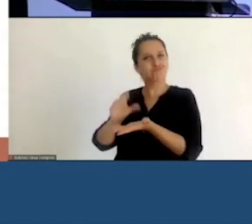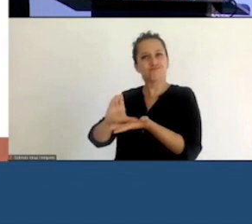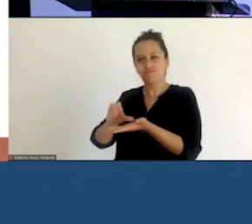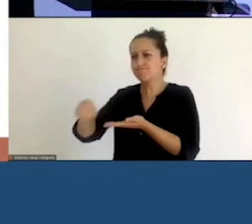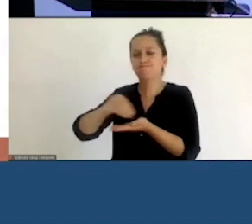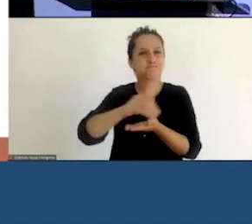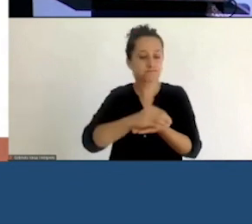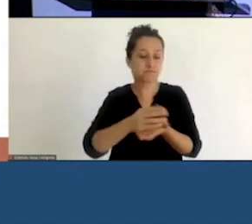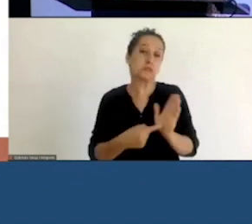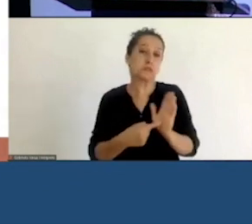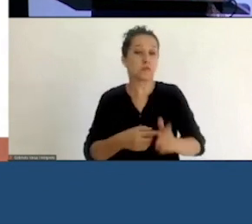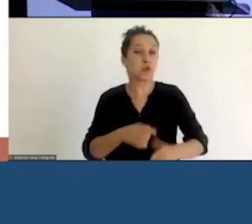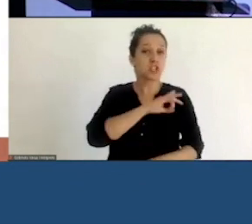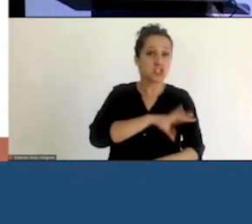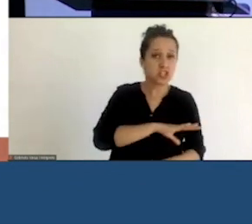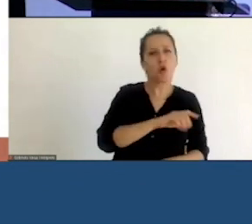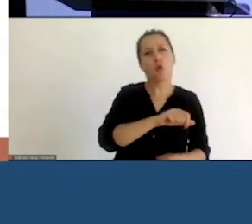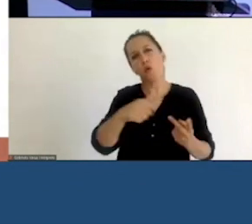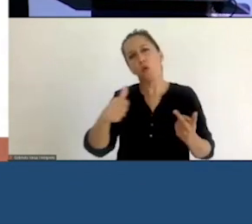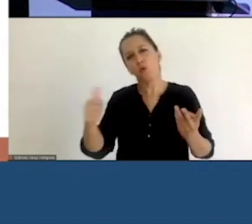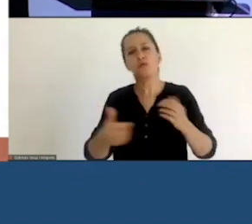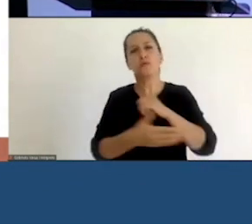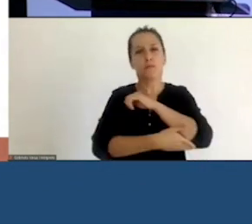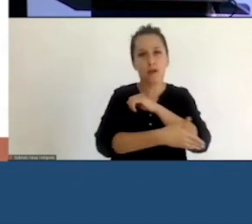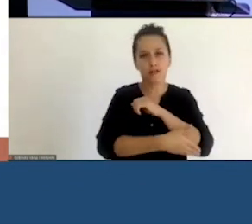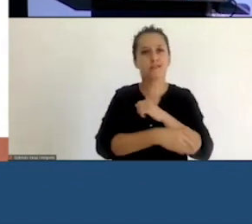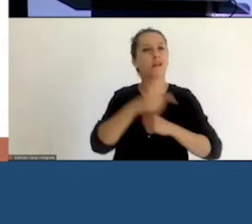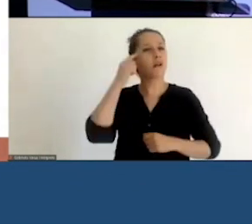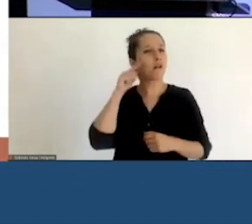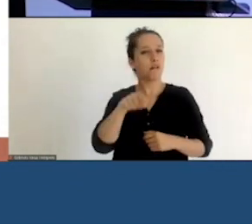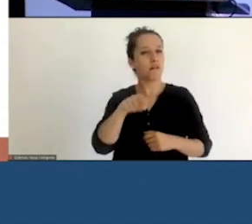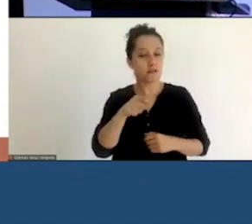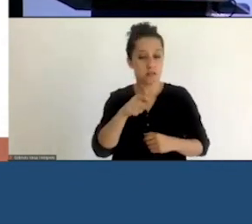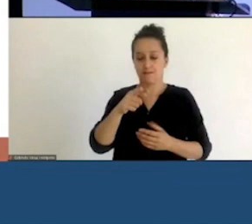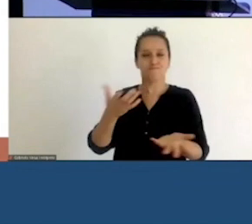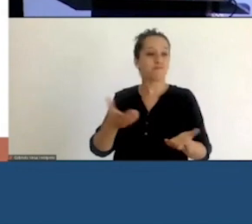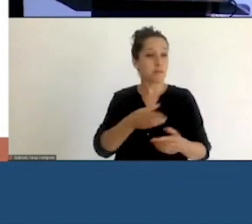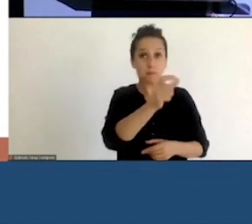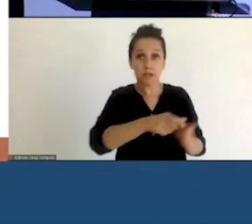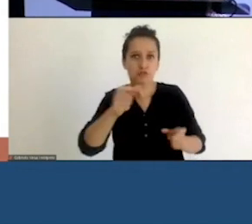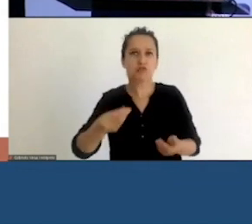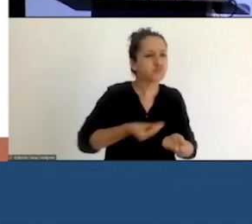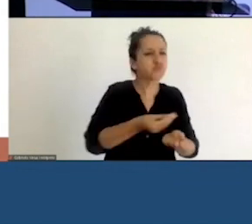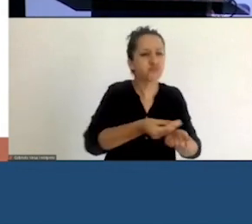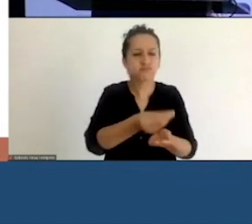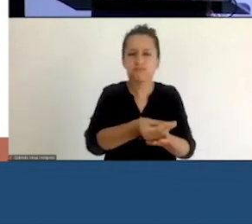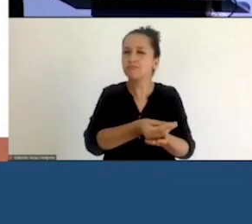for example, some countries, such as Chile, substitutes right now its emergency relief funds